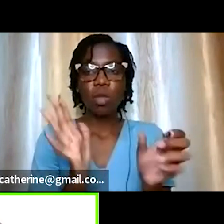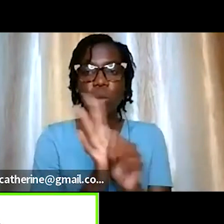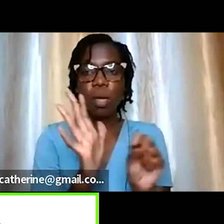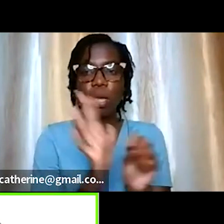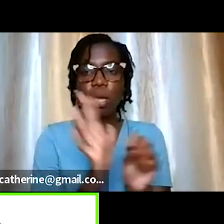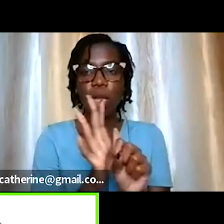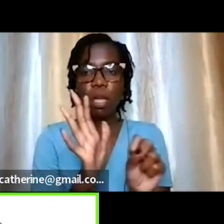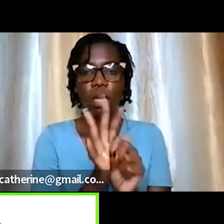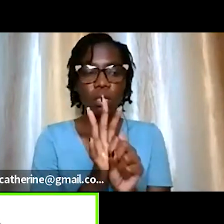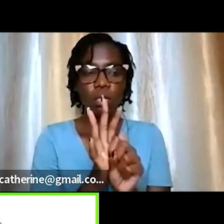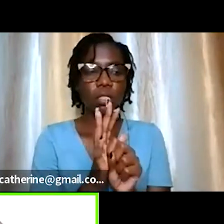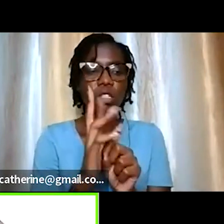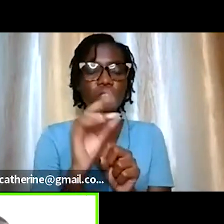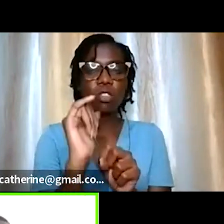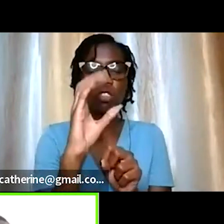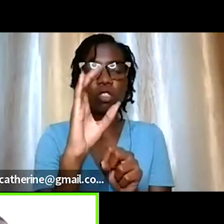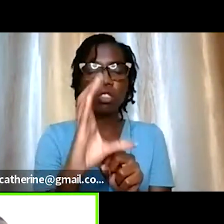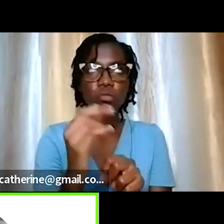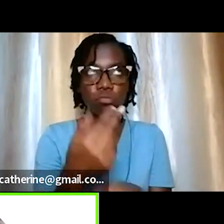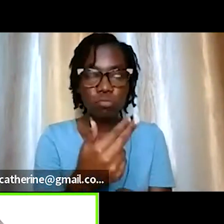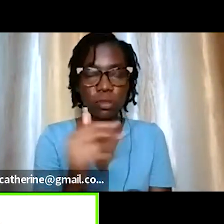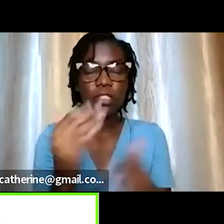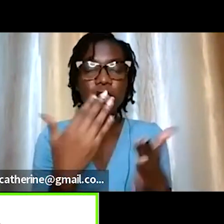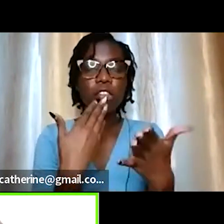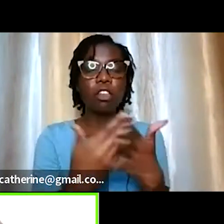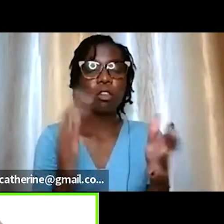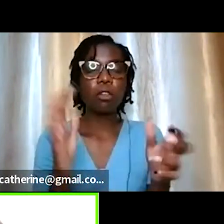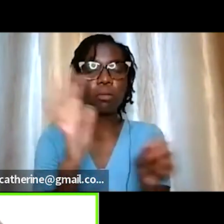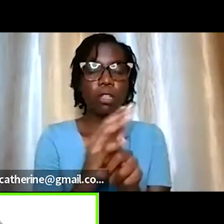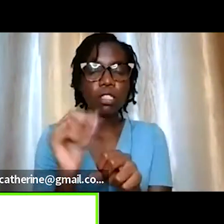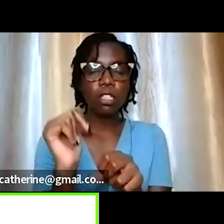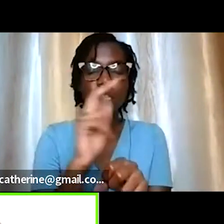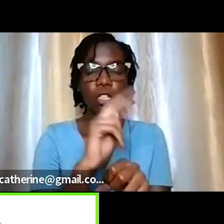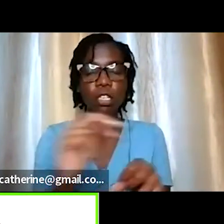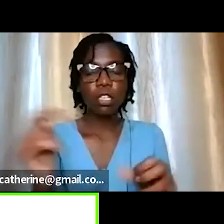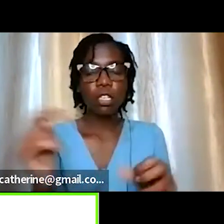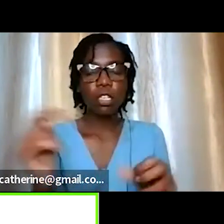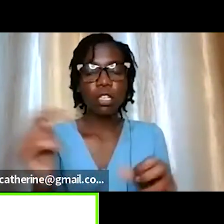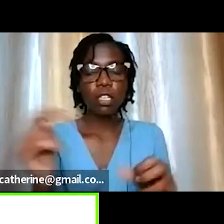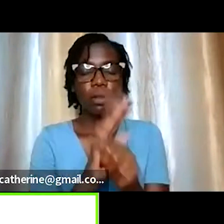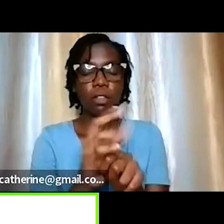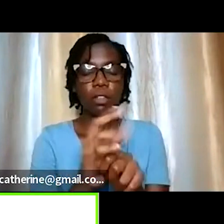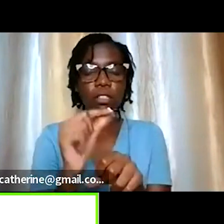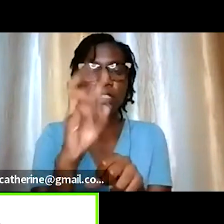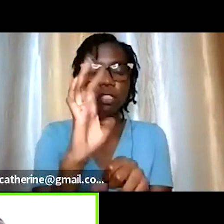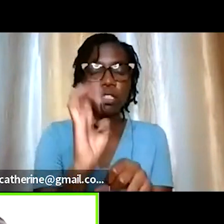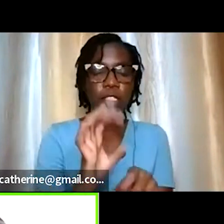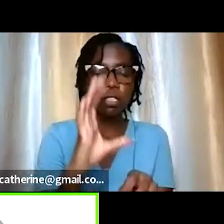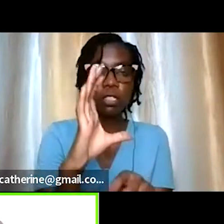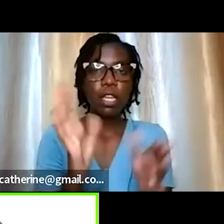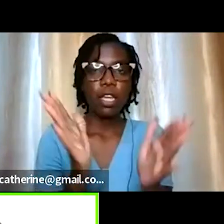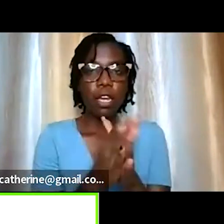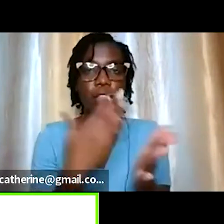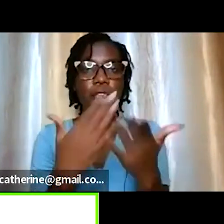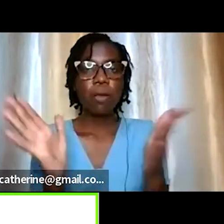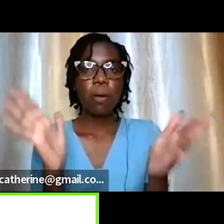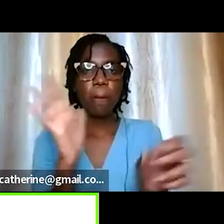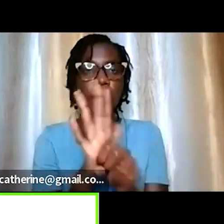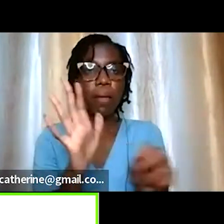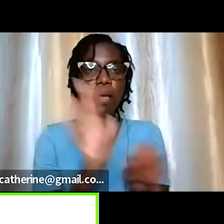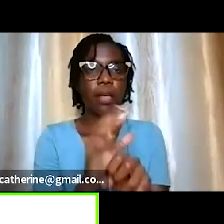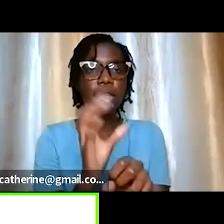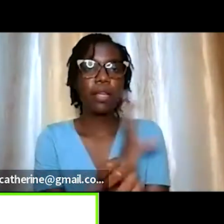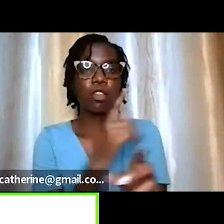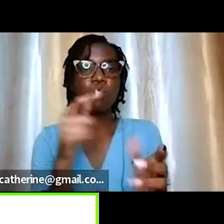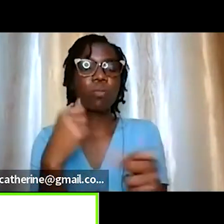Bwana Richard. Thank you so much, Anne. Thank you so much, Grace. Thank you so much, Catherine Sidandi, for making sure that you are always